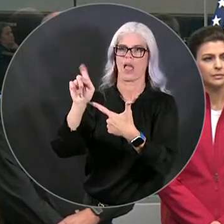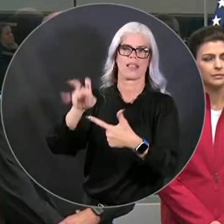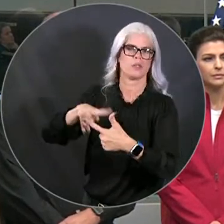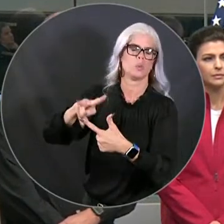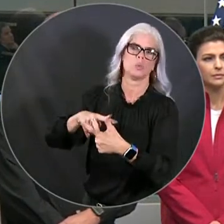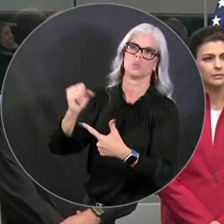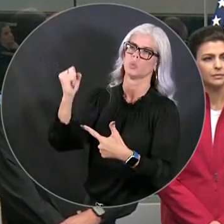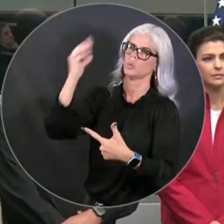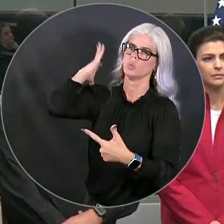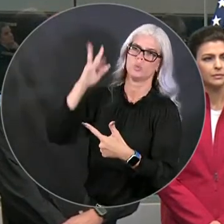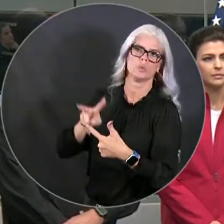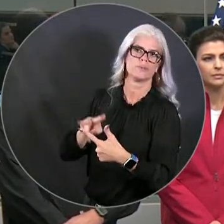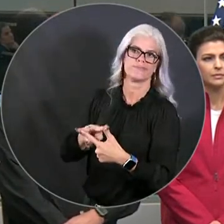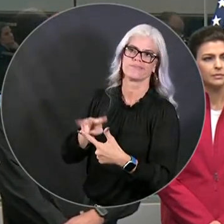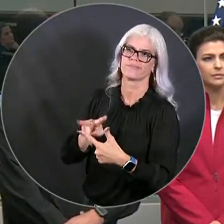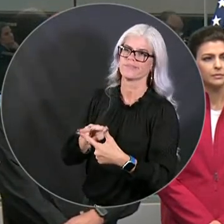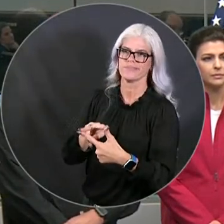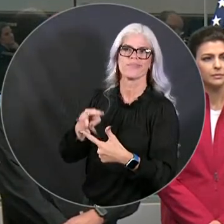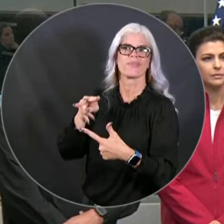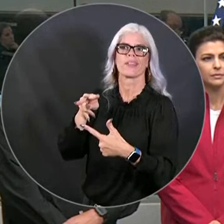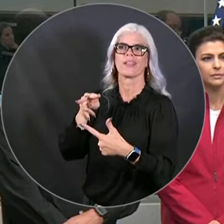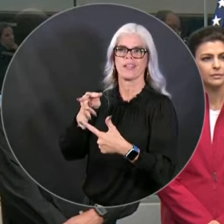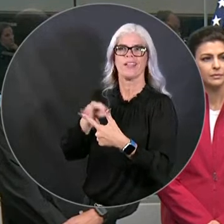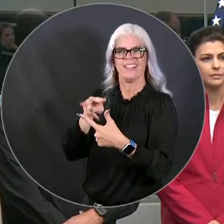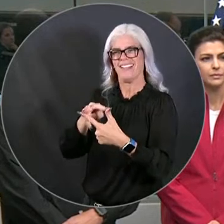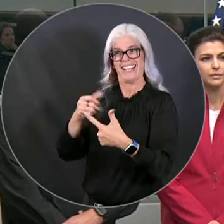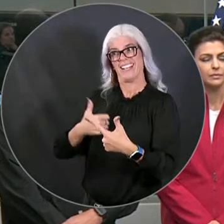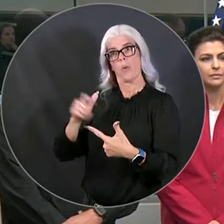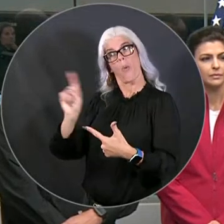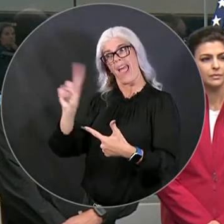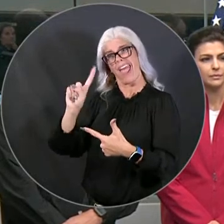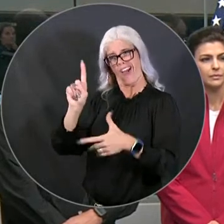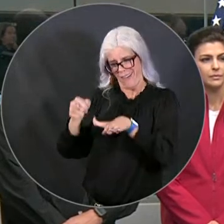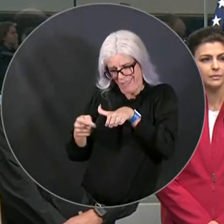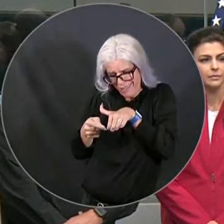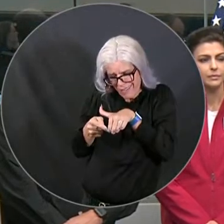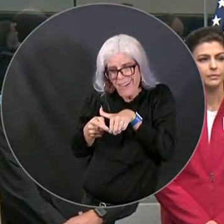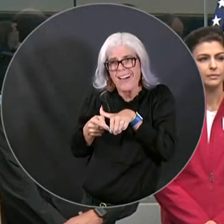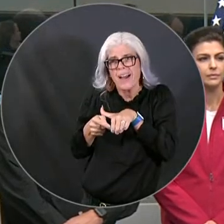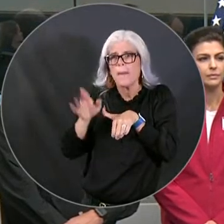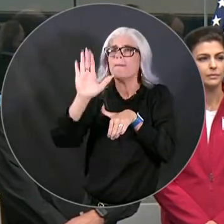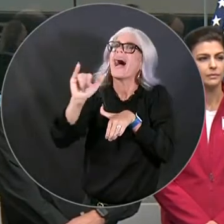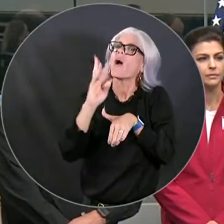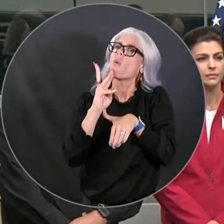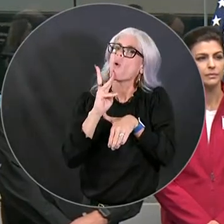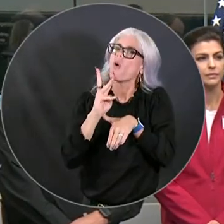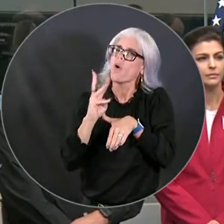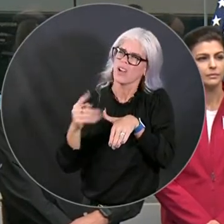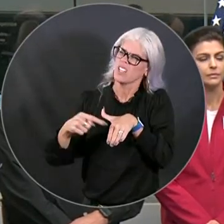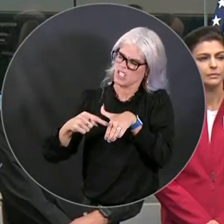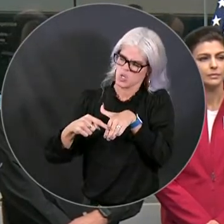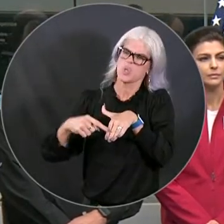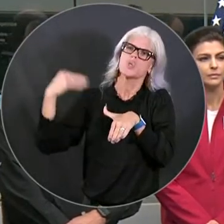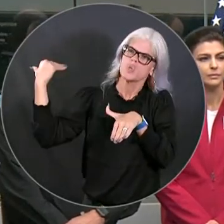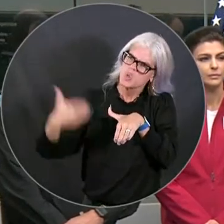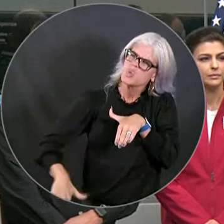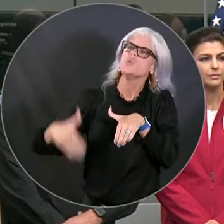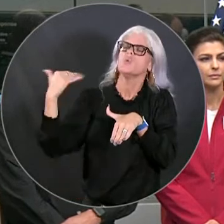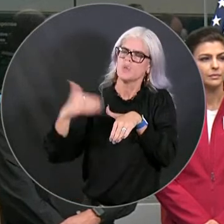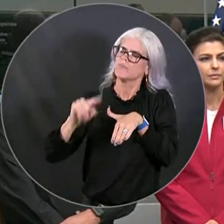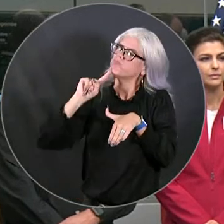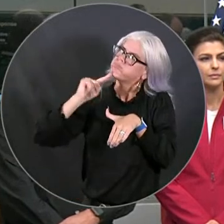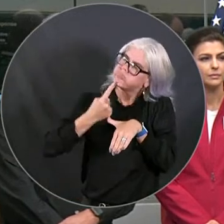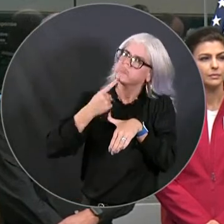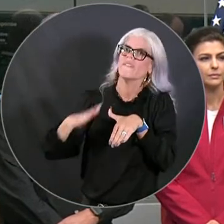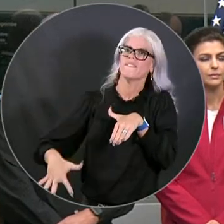those bodies of water that probably suffered the most severe flooding. And, there's people that had, the Coast Guard